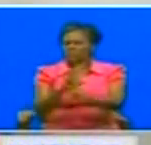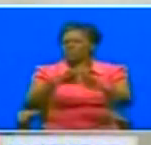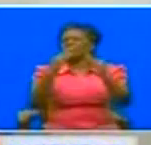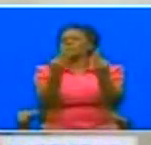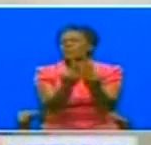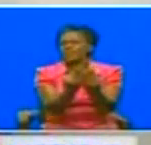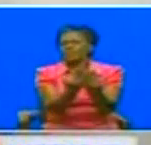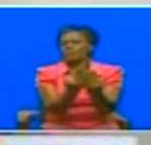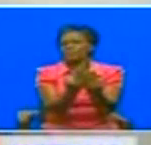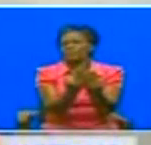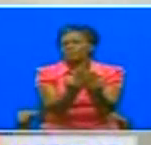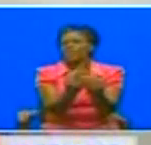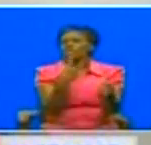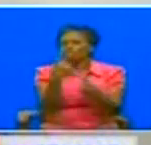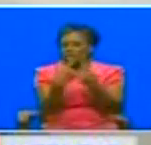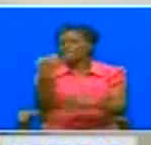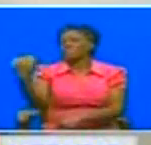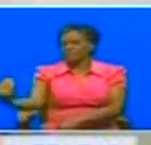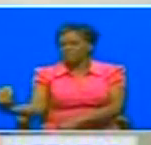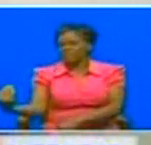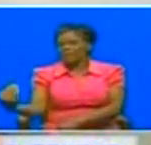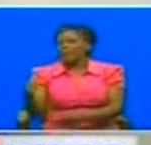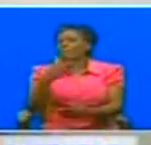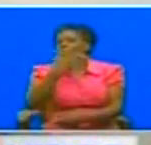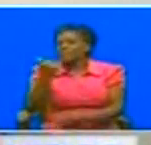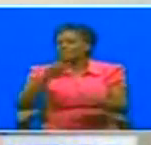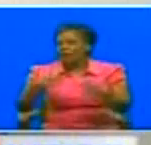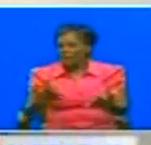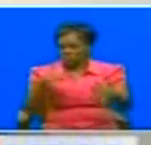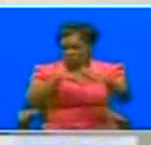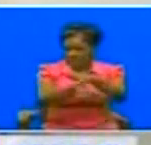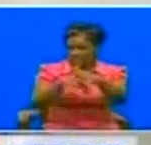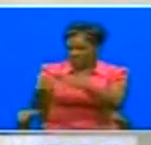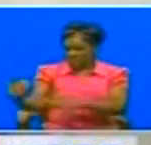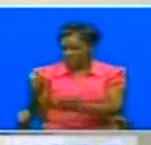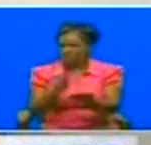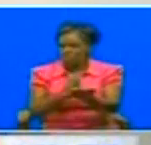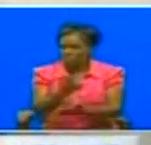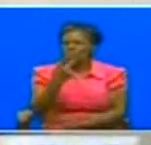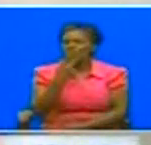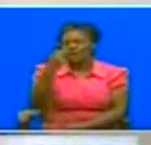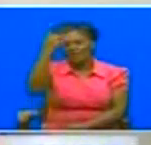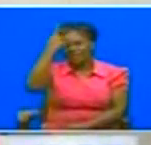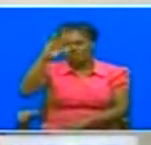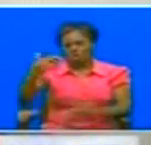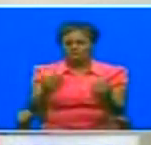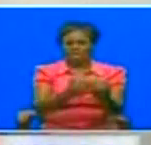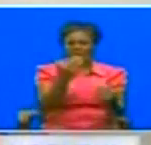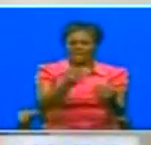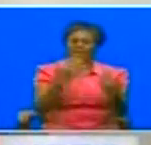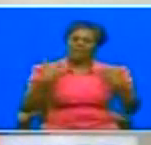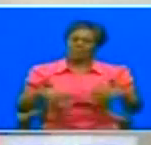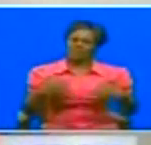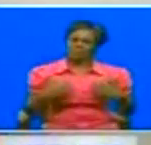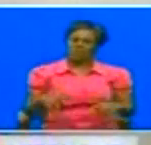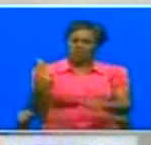family-centered approach. We are talking about children here. The best way to access children is through their parents or their guardians. And